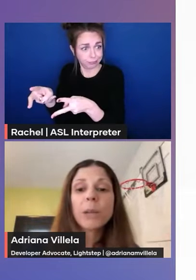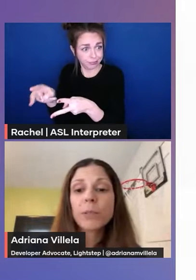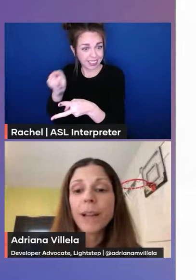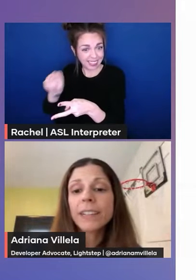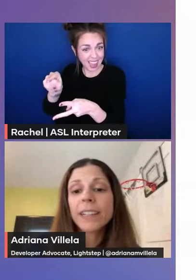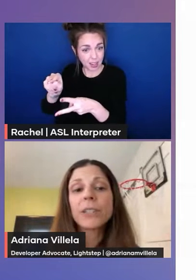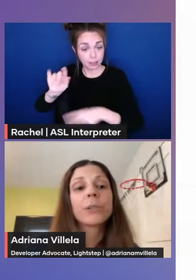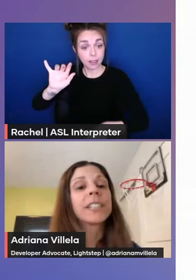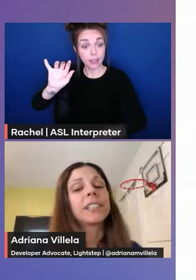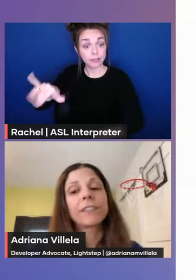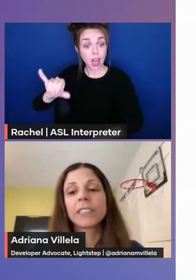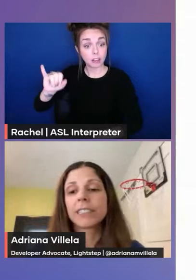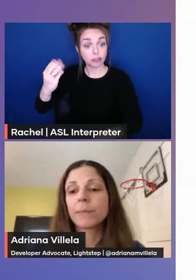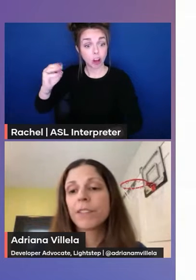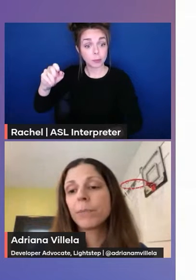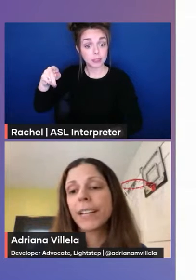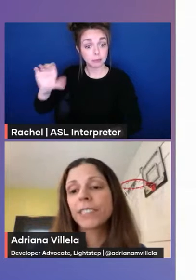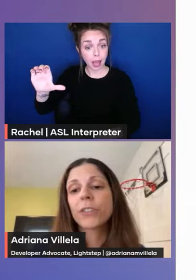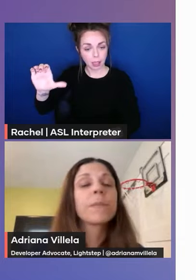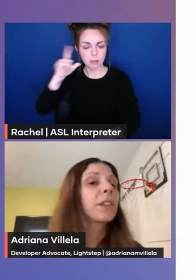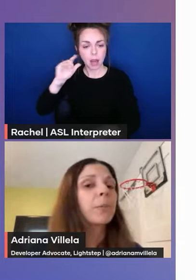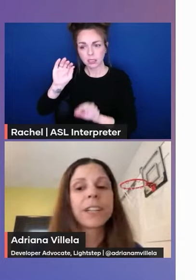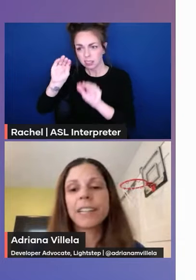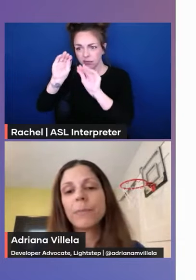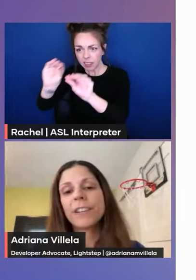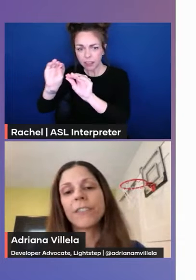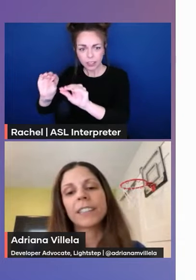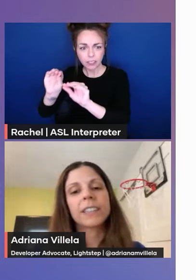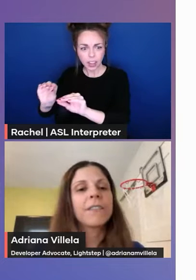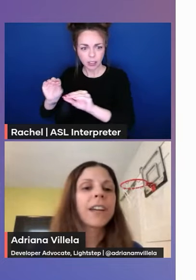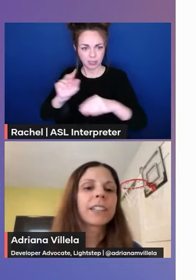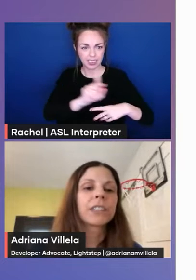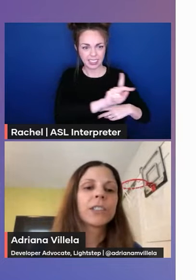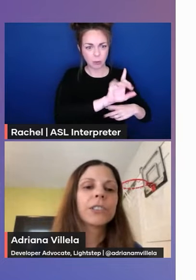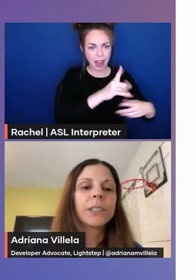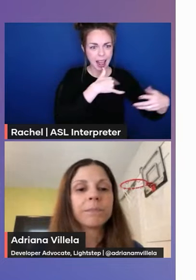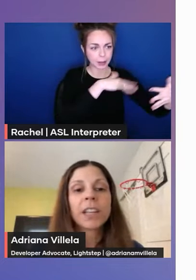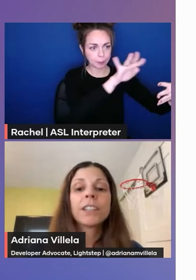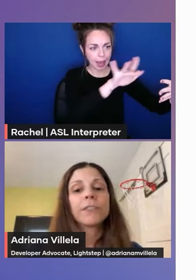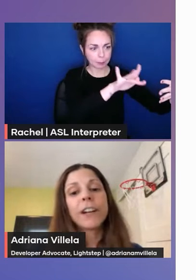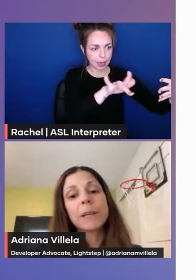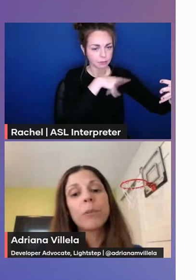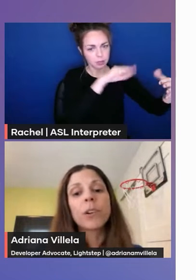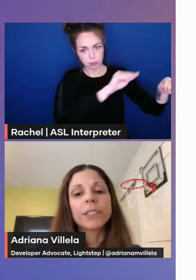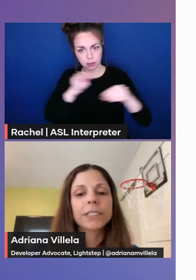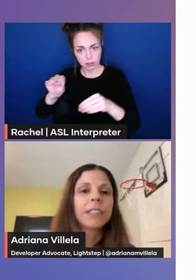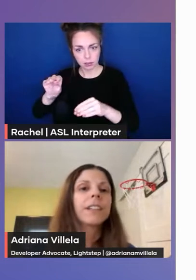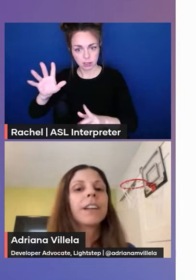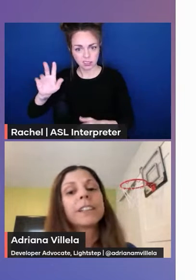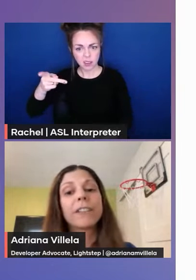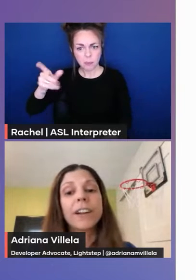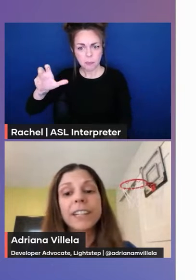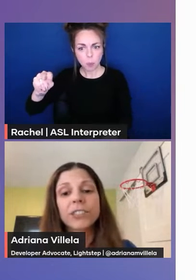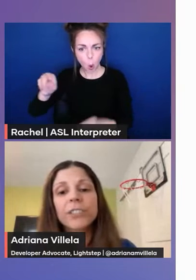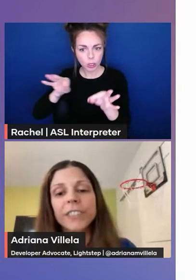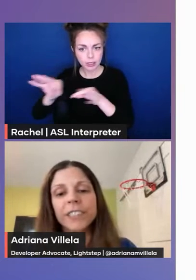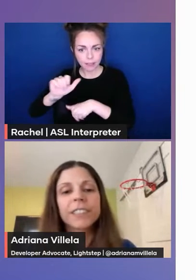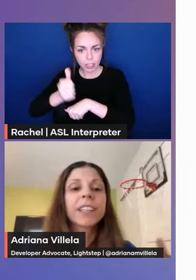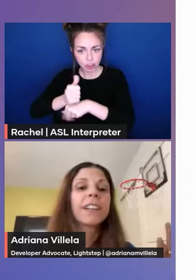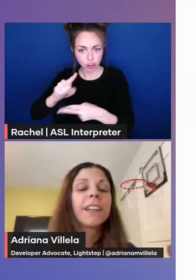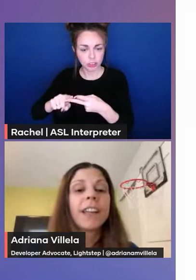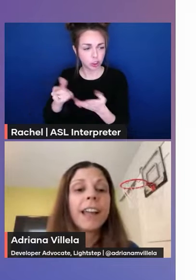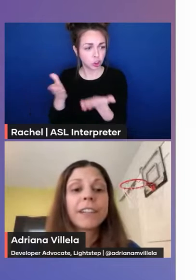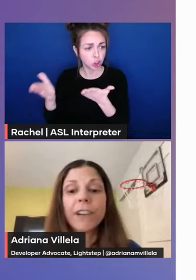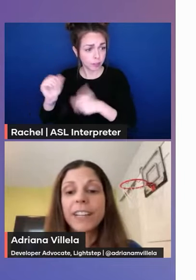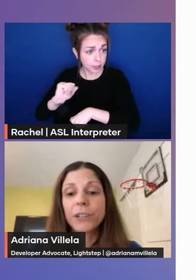within that job spec, you'll need to fill in some of the blanks from the Kubernetes manifest. And that includes defining ports, defining